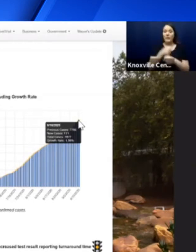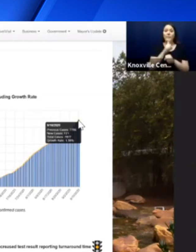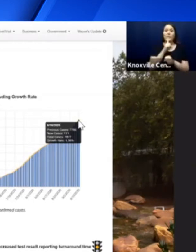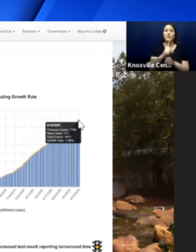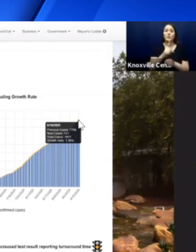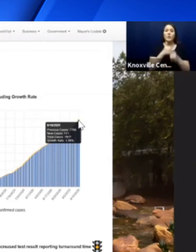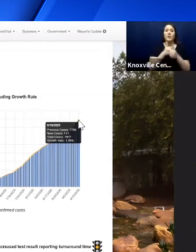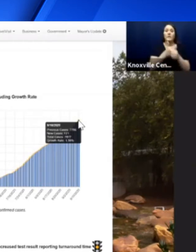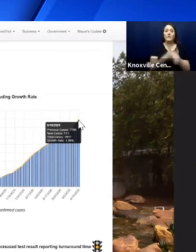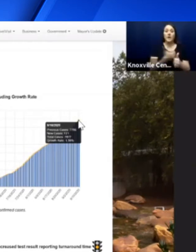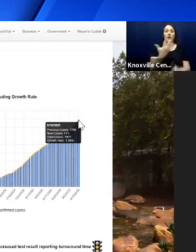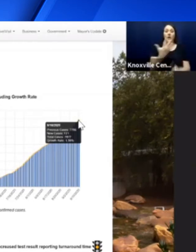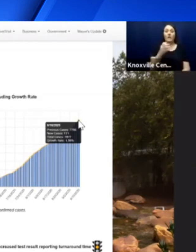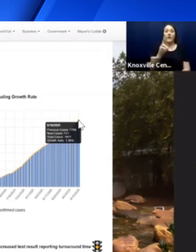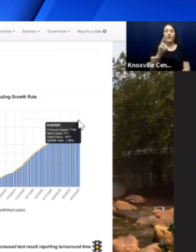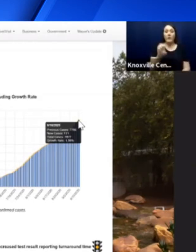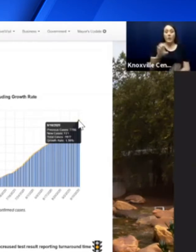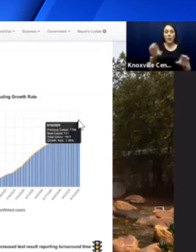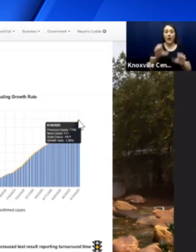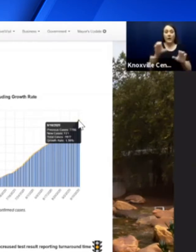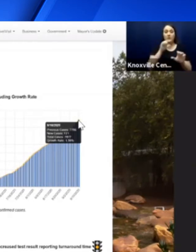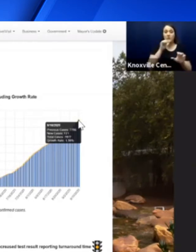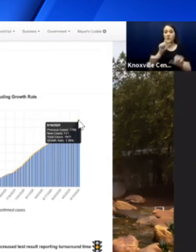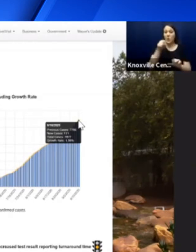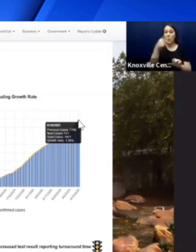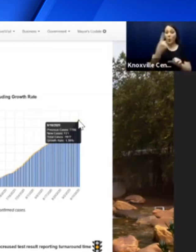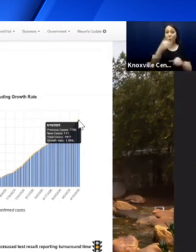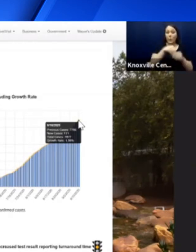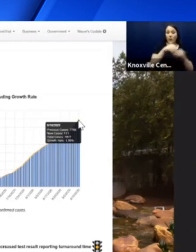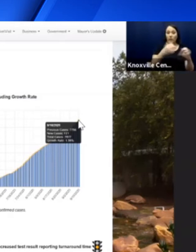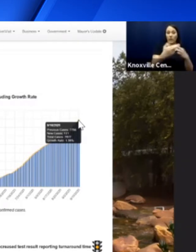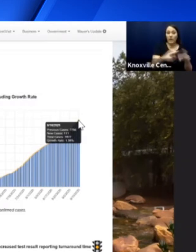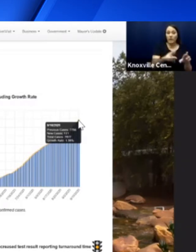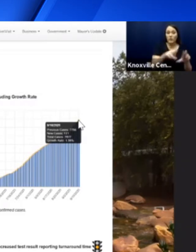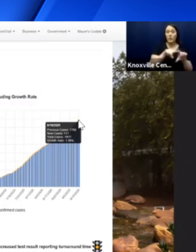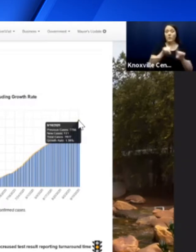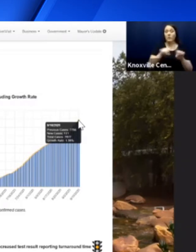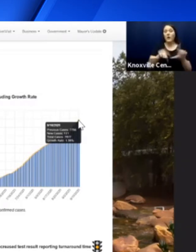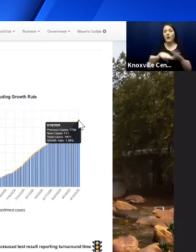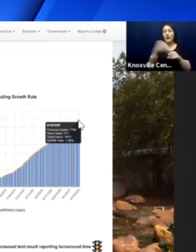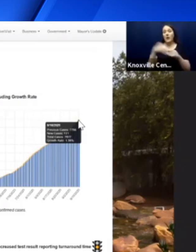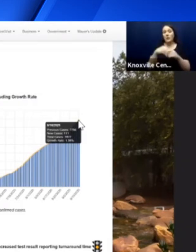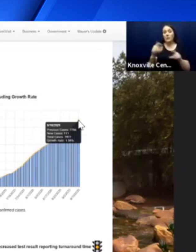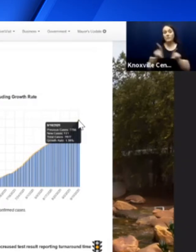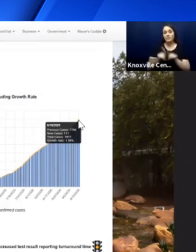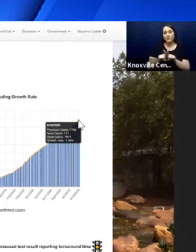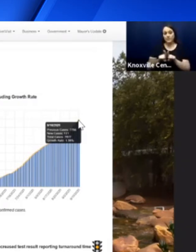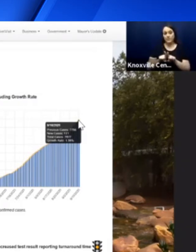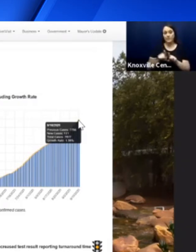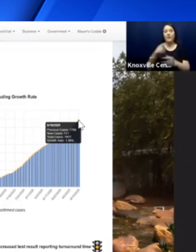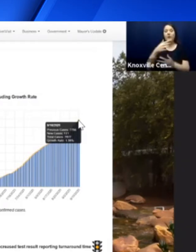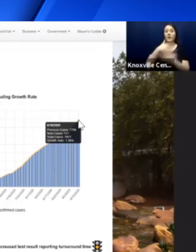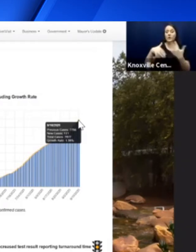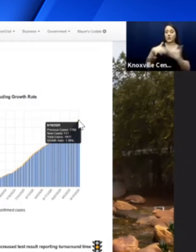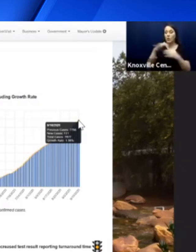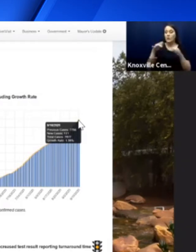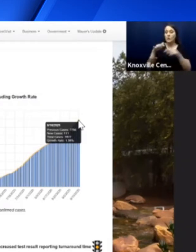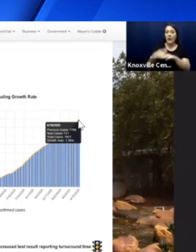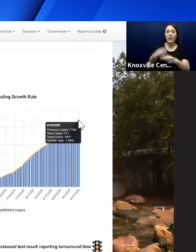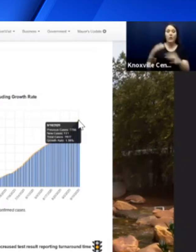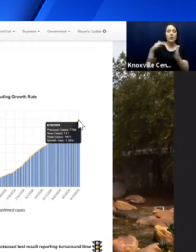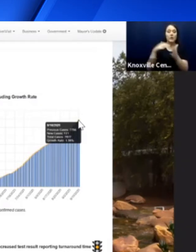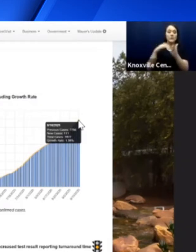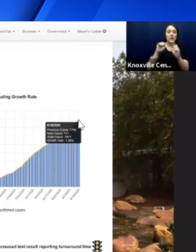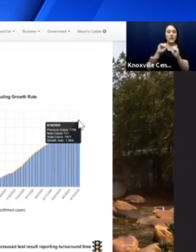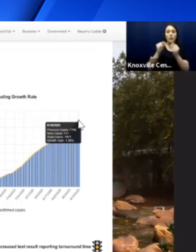these actions, not only inside the classroom, but outside the classroom as well. That means social gatherings, study groups,